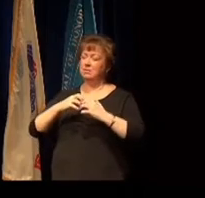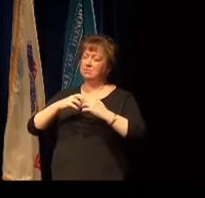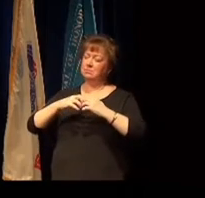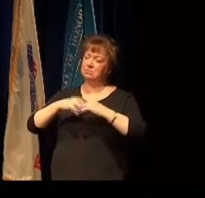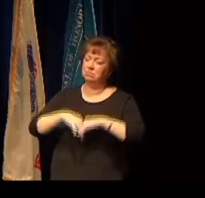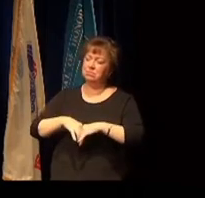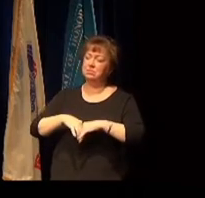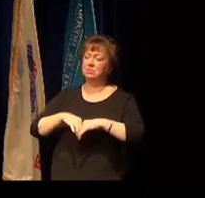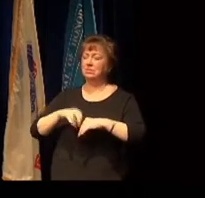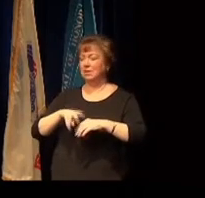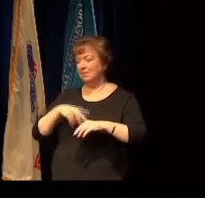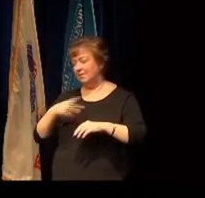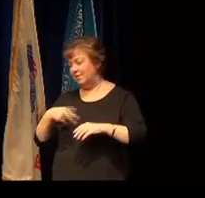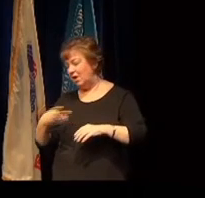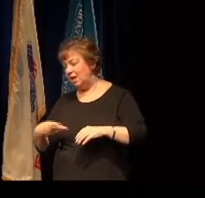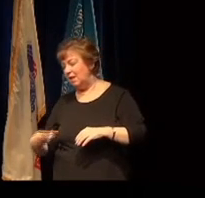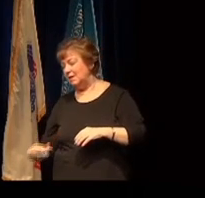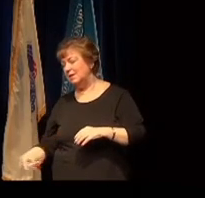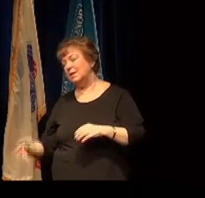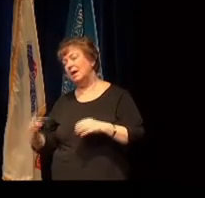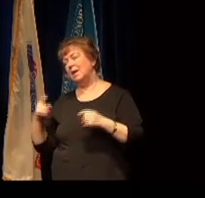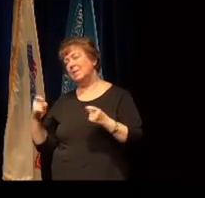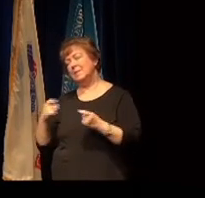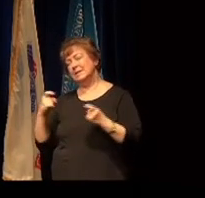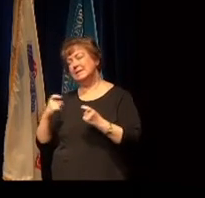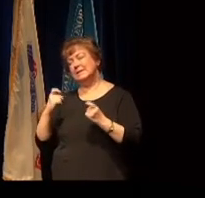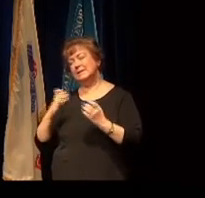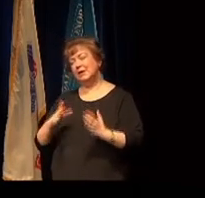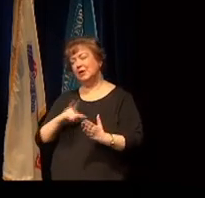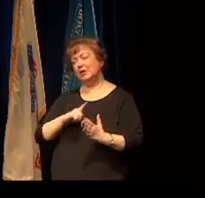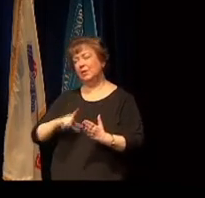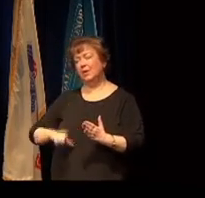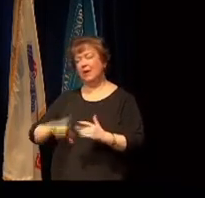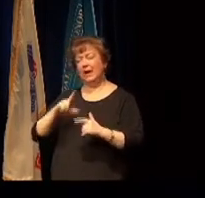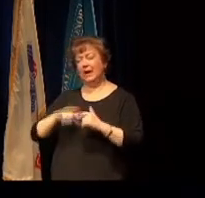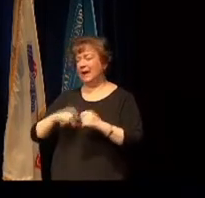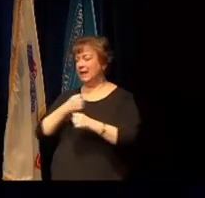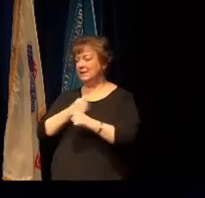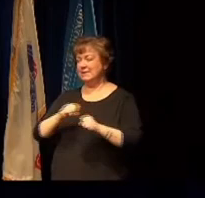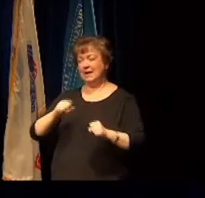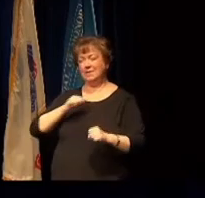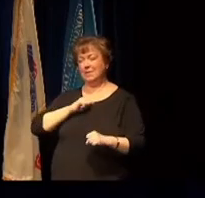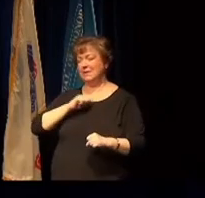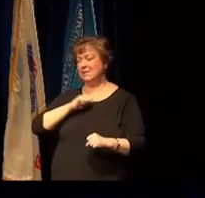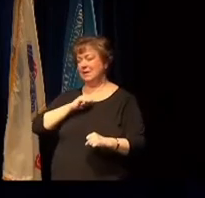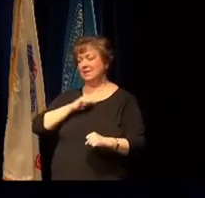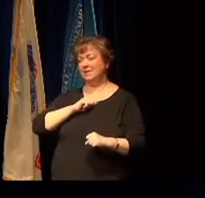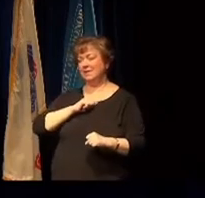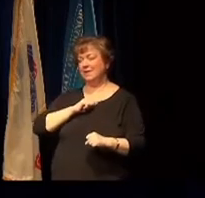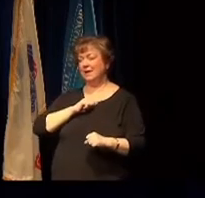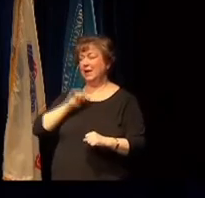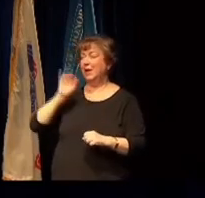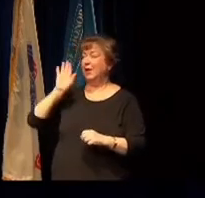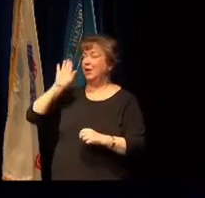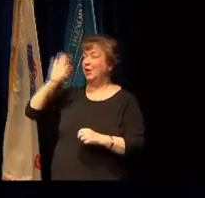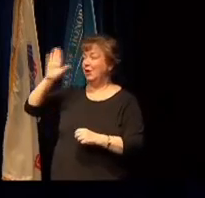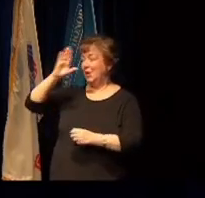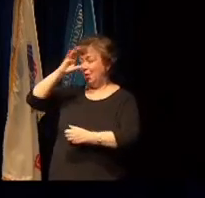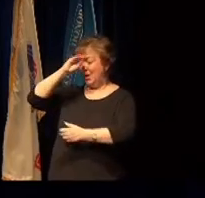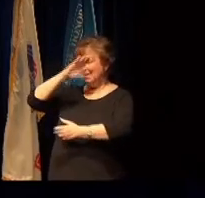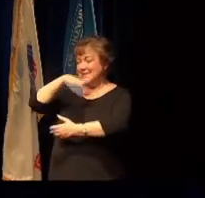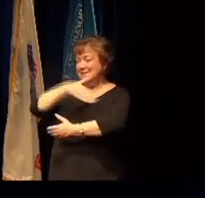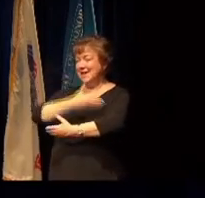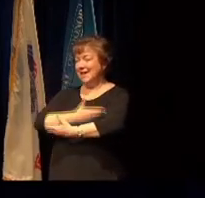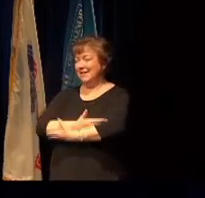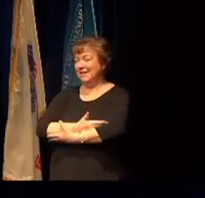I'm a sinner. I can't save myself. Your son, God incarnate, God